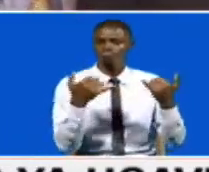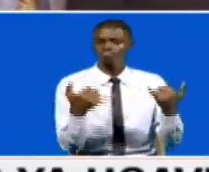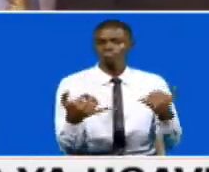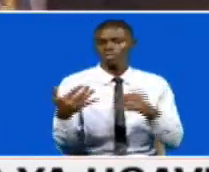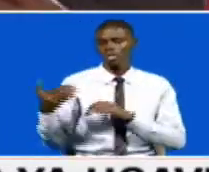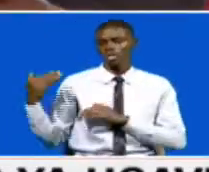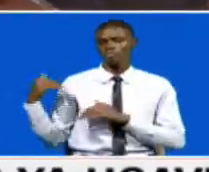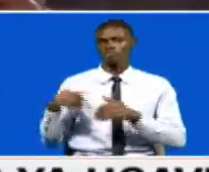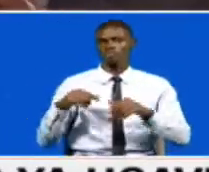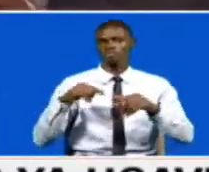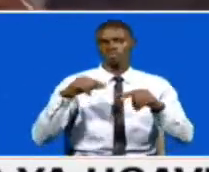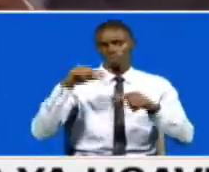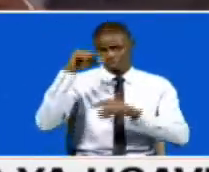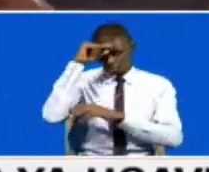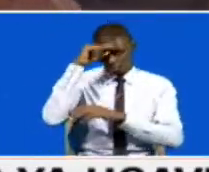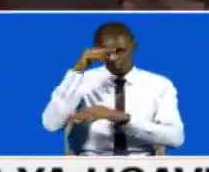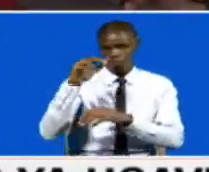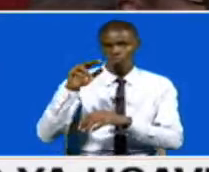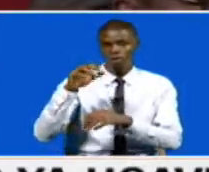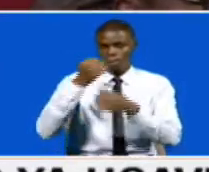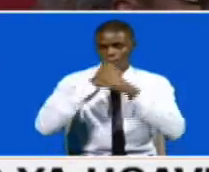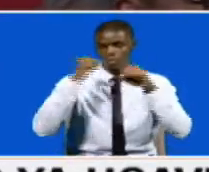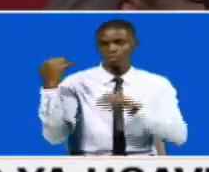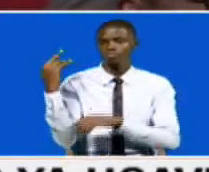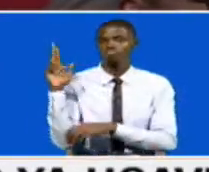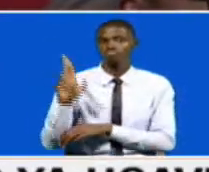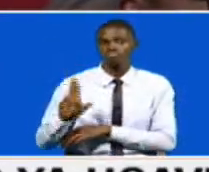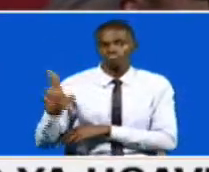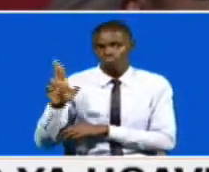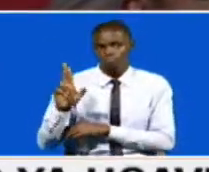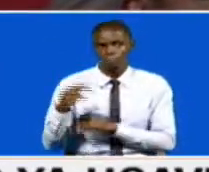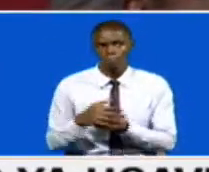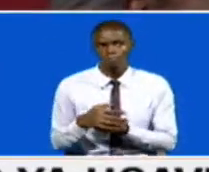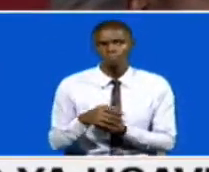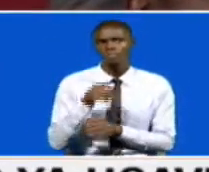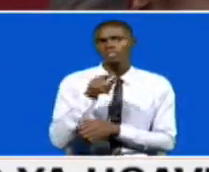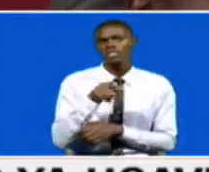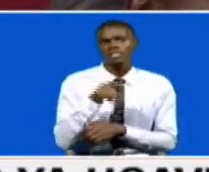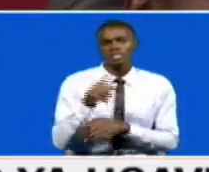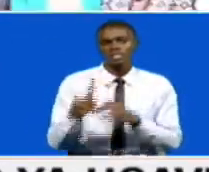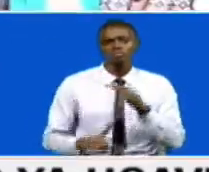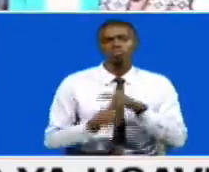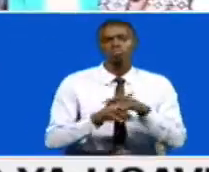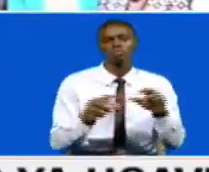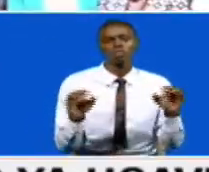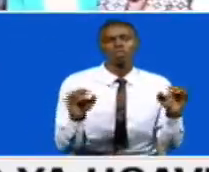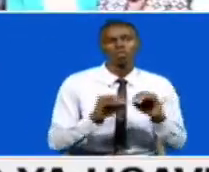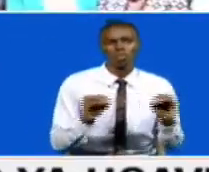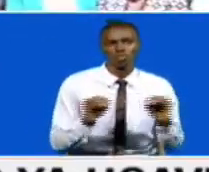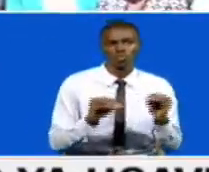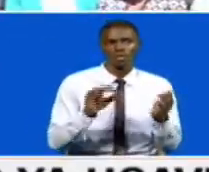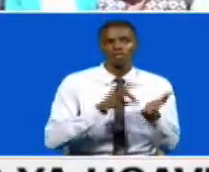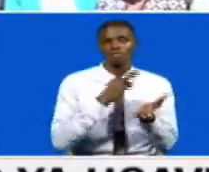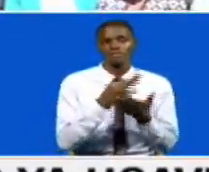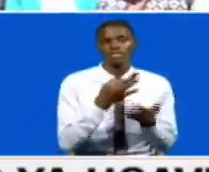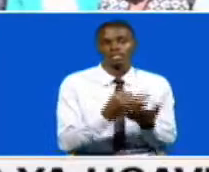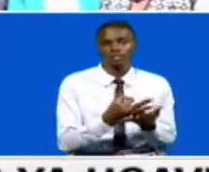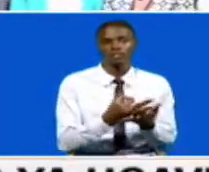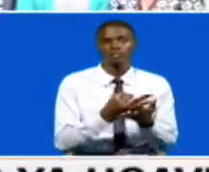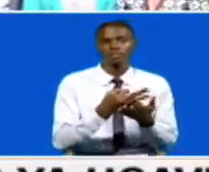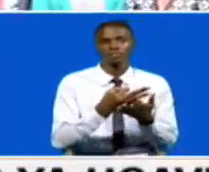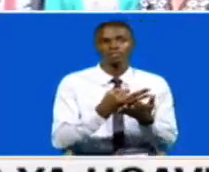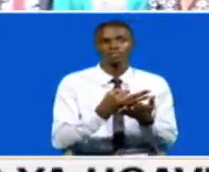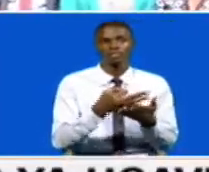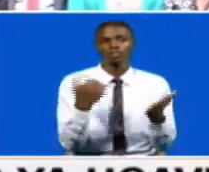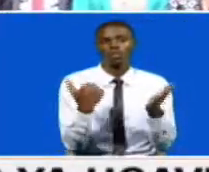hapo awali wa Rais Uhuru Kenyatta. Wakati wa utawala wa Uhuru, haya yalijitokeza, wizara ya fedha ikijipata kwenye njia